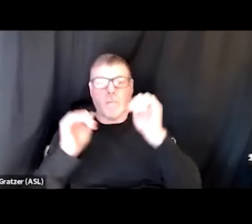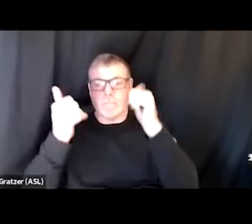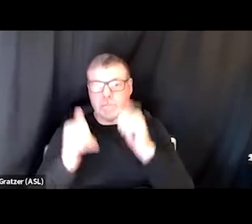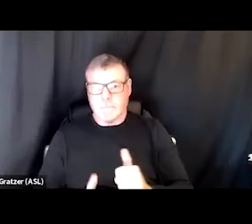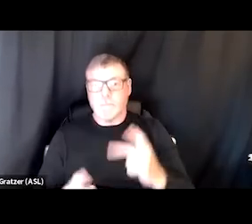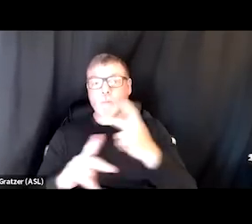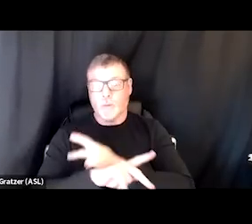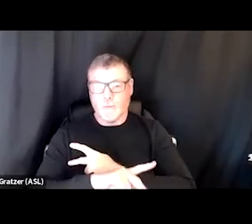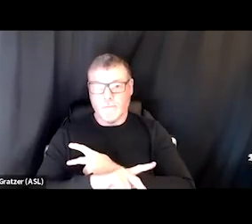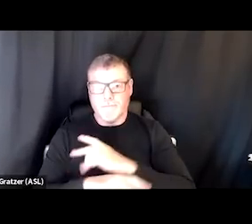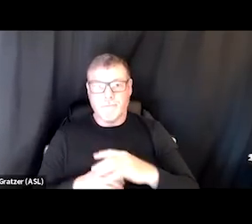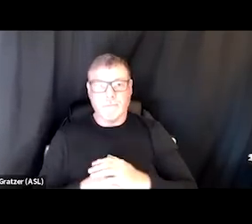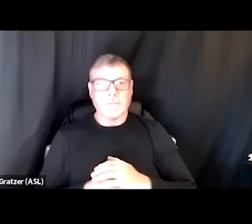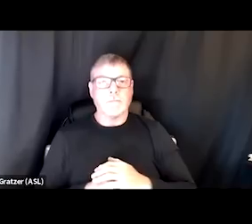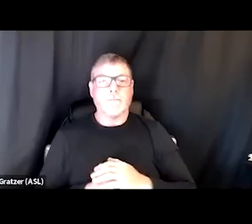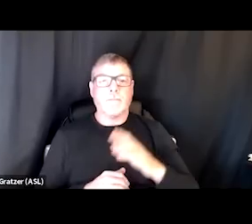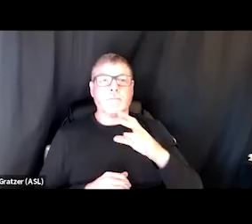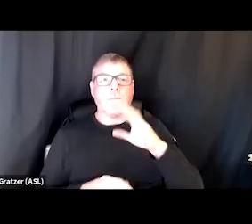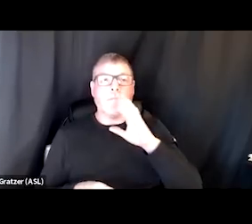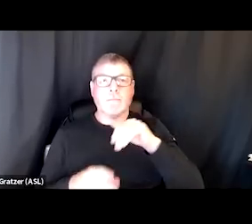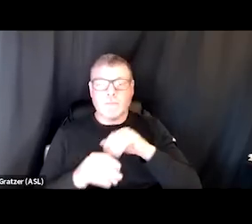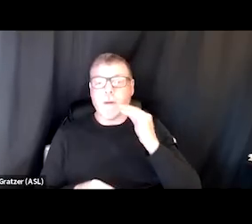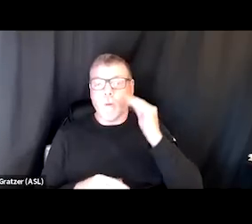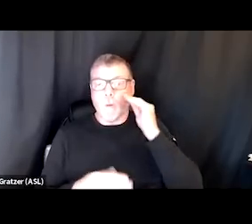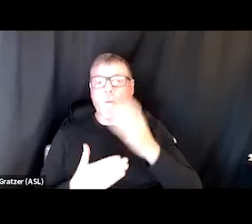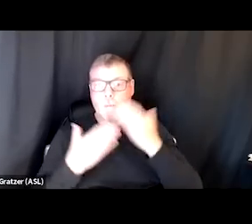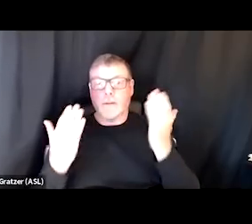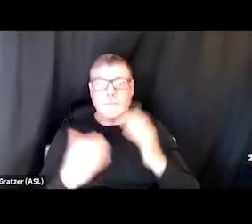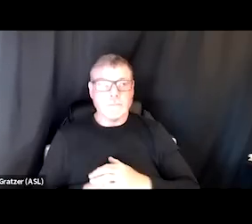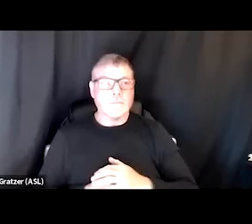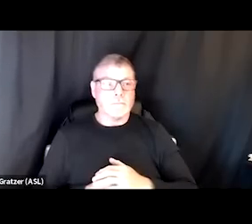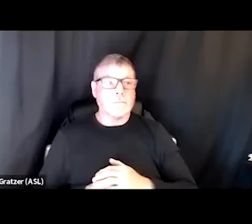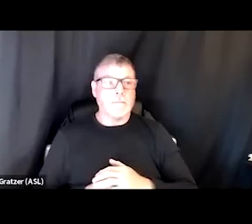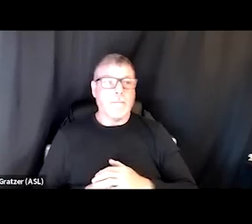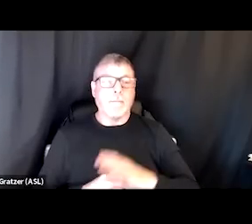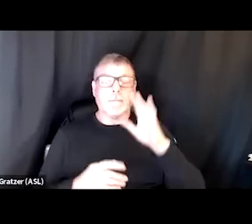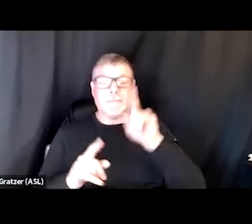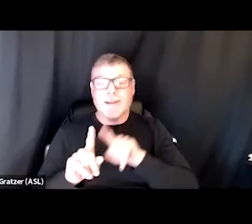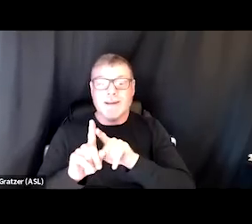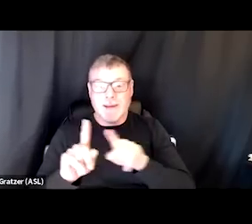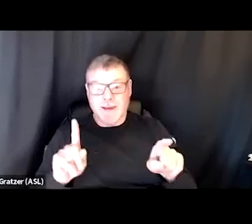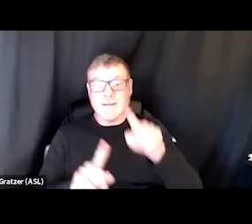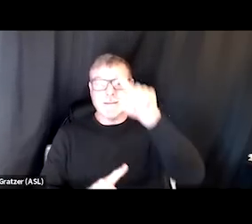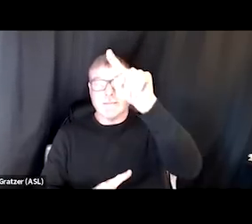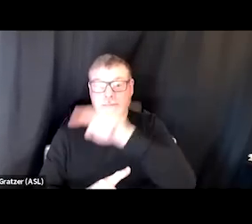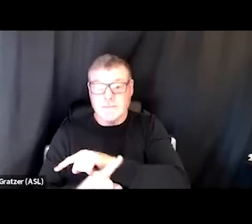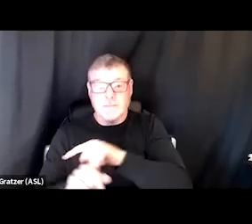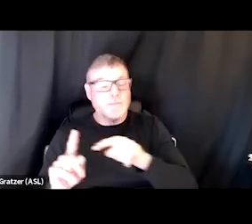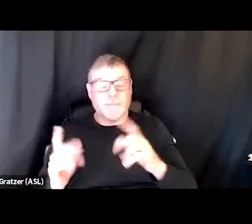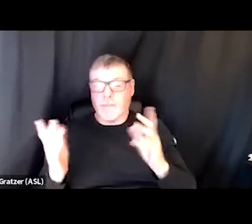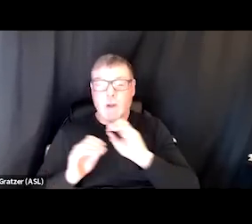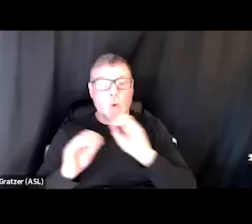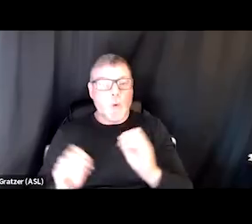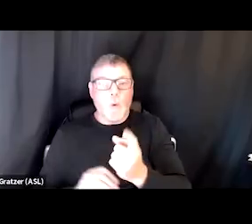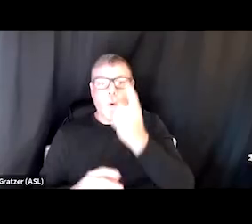a result of being in a homeless state. And so that bidirectionality means there is no